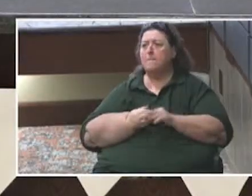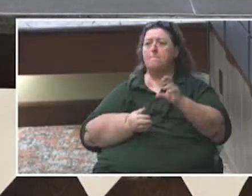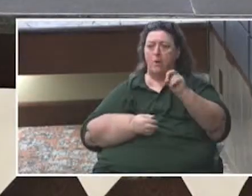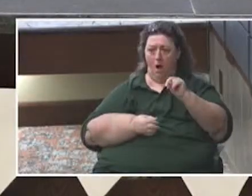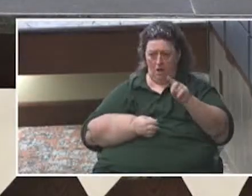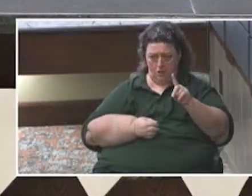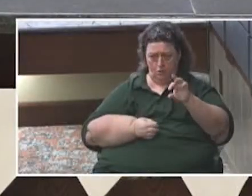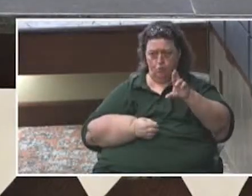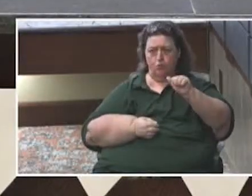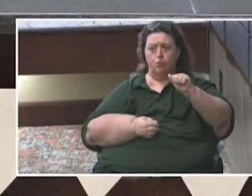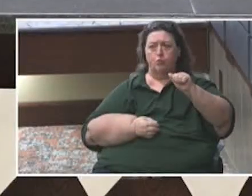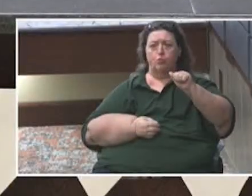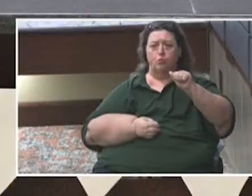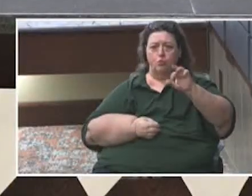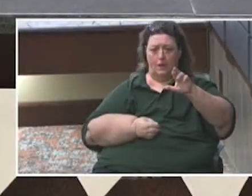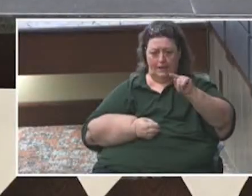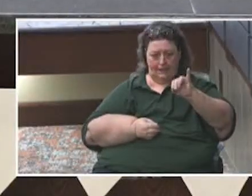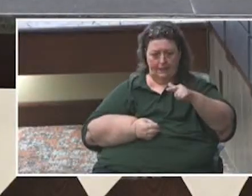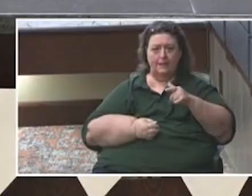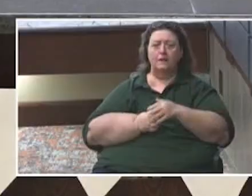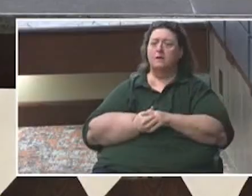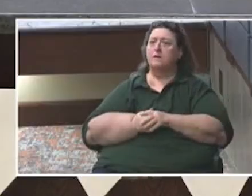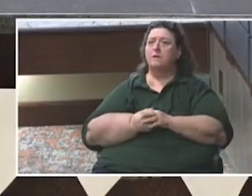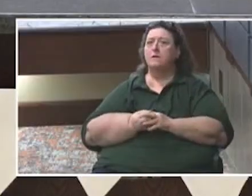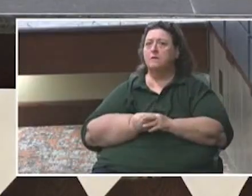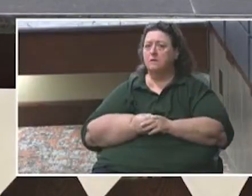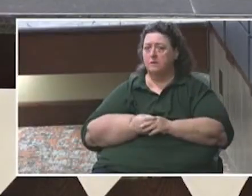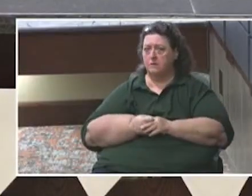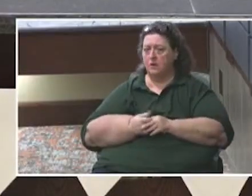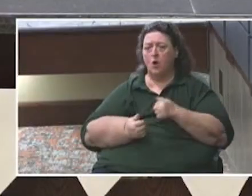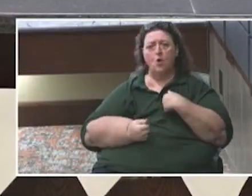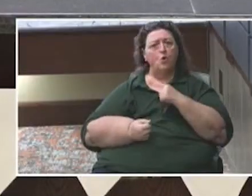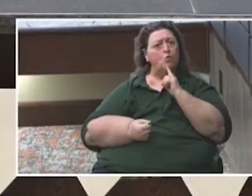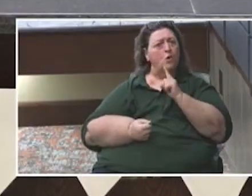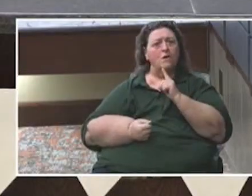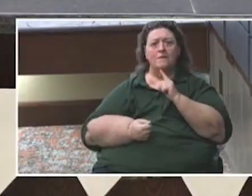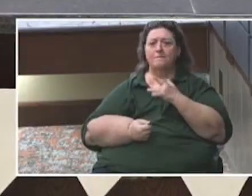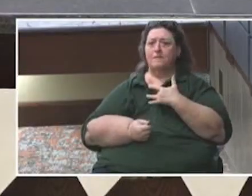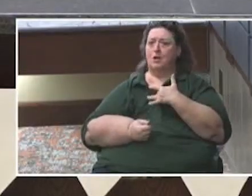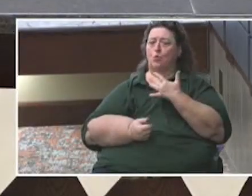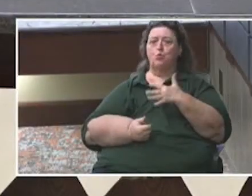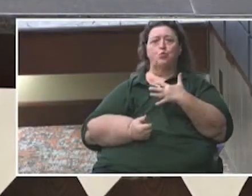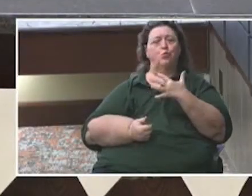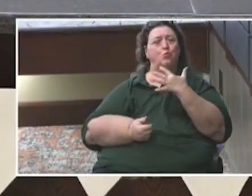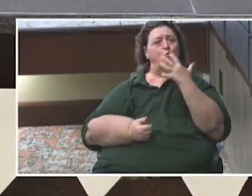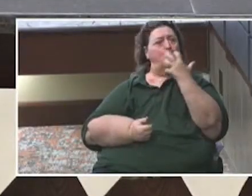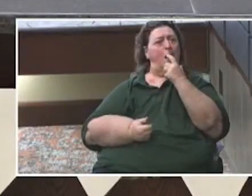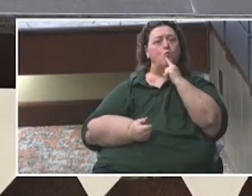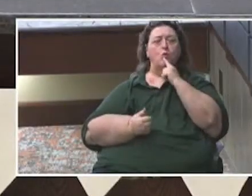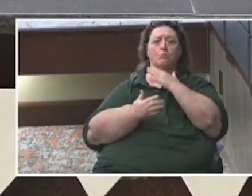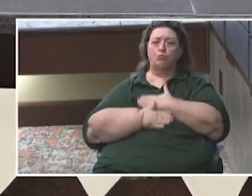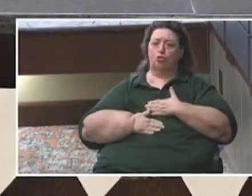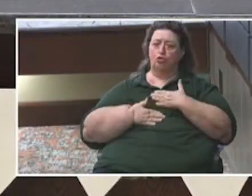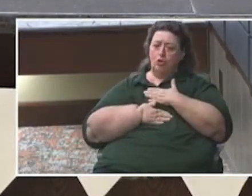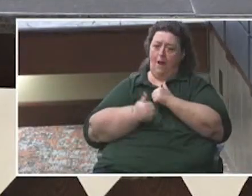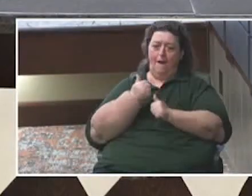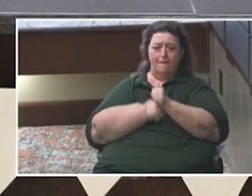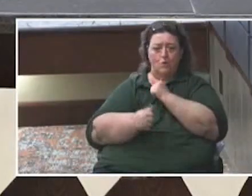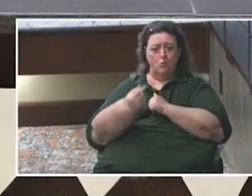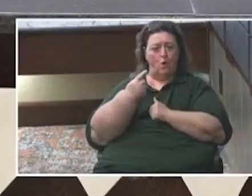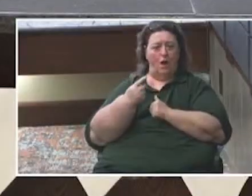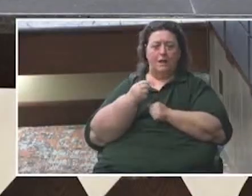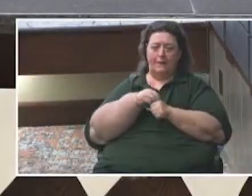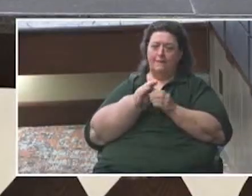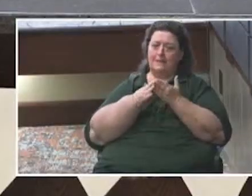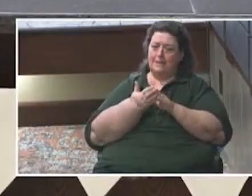with anecdotal feedback through our My Waco app. And just, this council and me, I appreciate all the work that our city